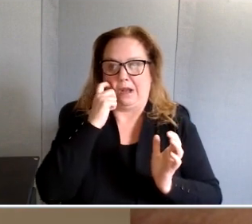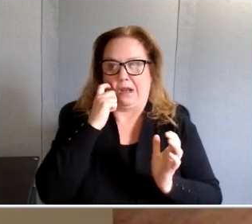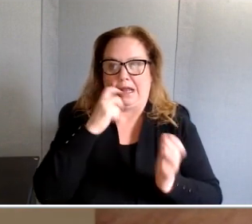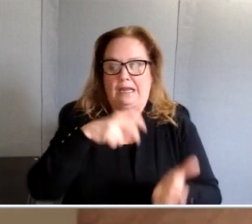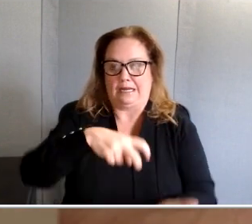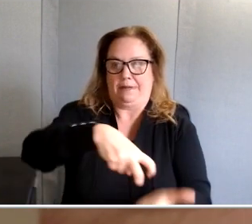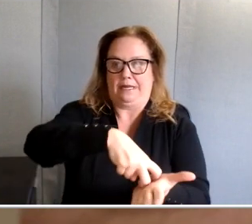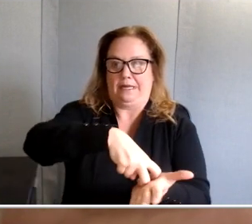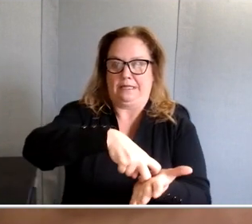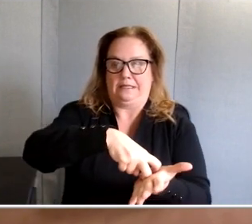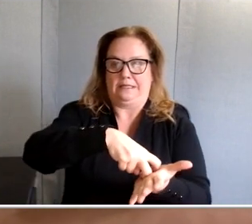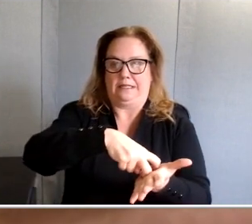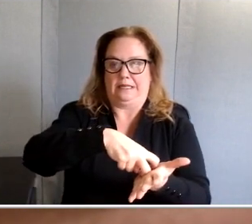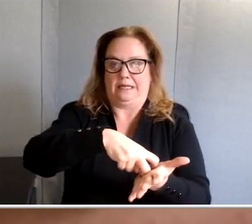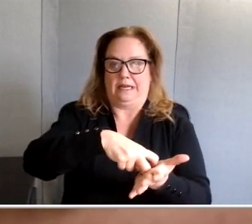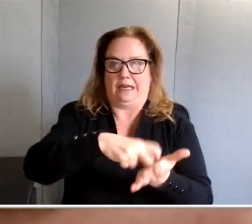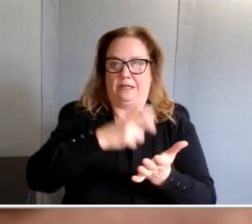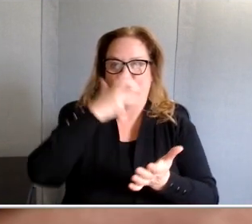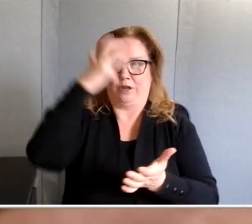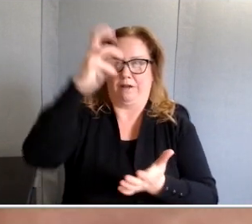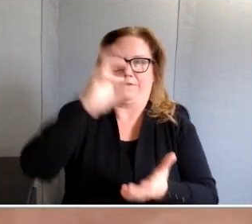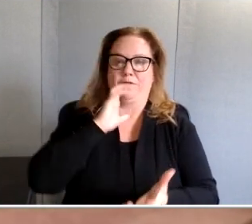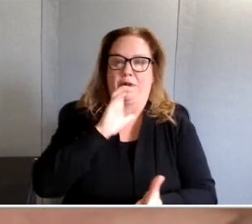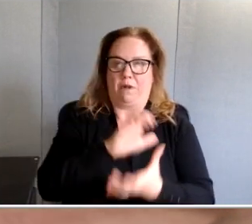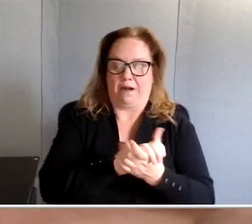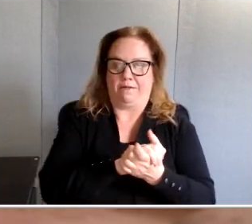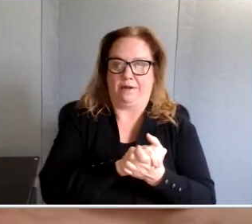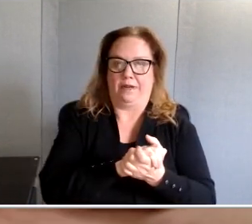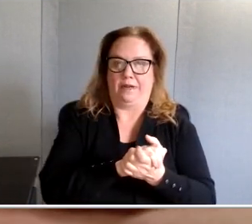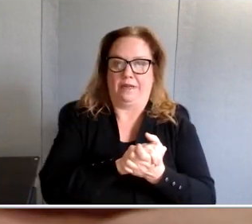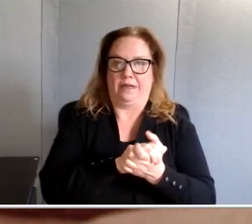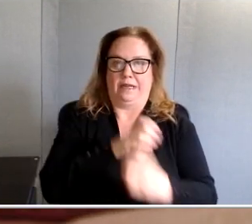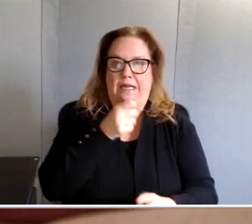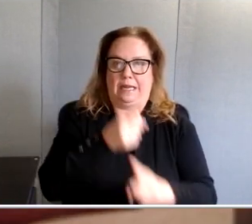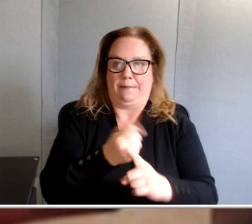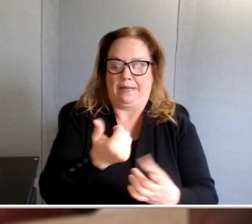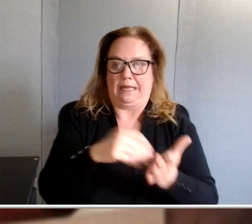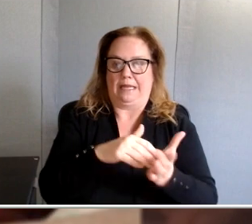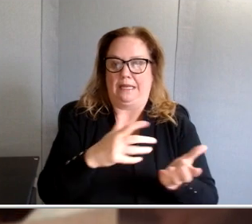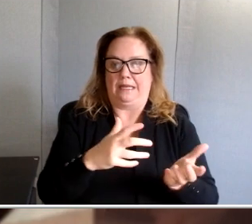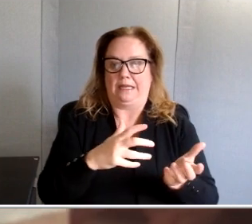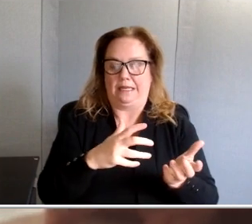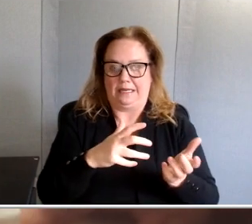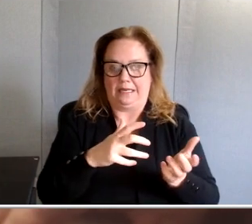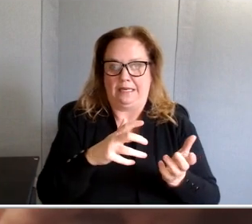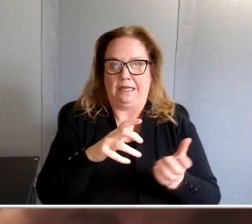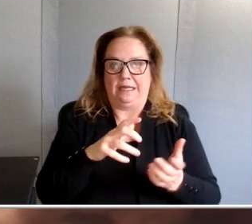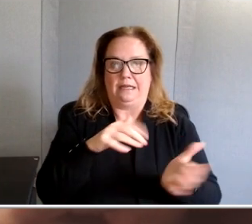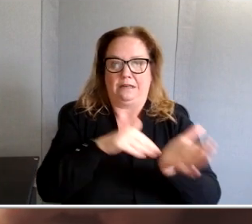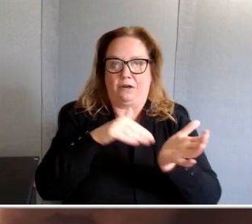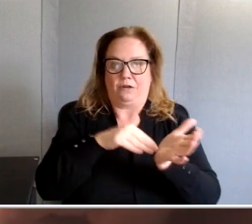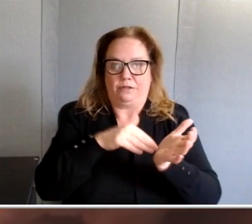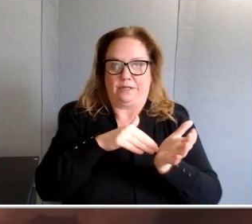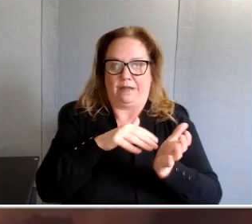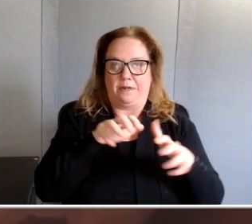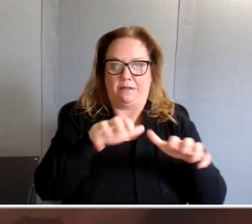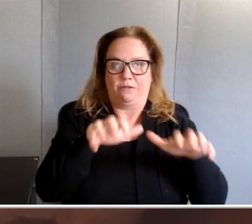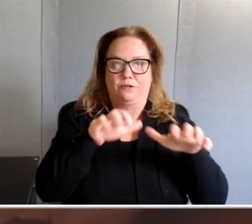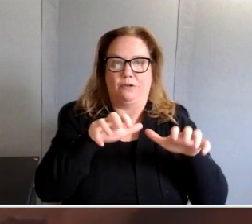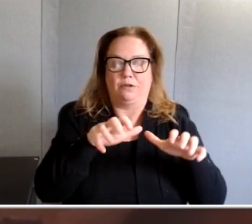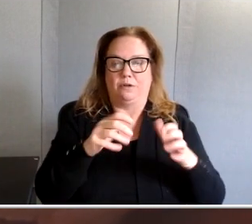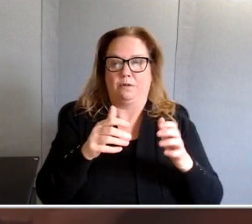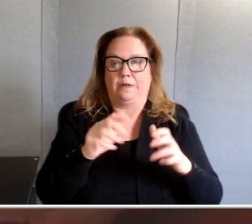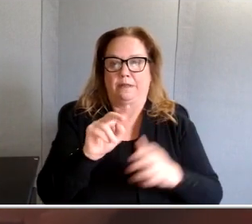in the living room and I shouted for my wife, and sure enough, the thing hit me. But after this event, doctors gave him another jolt with the news